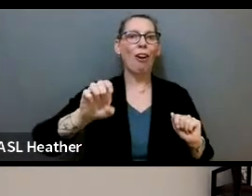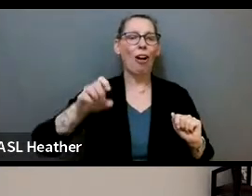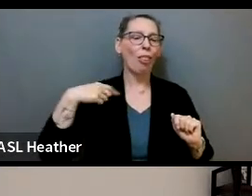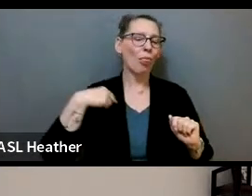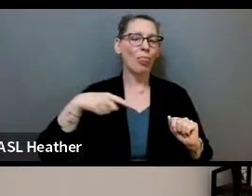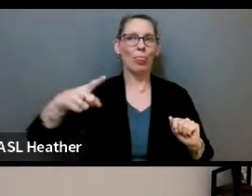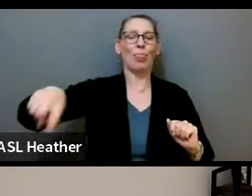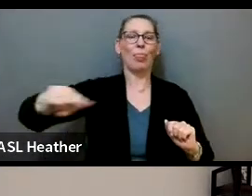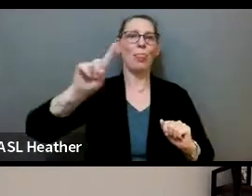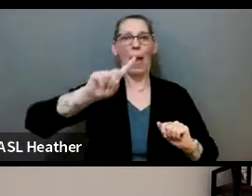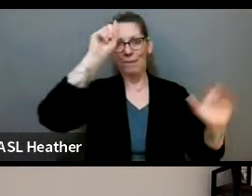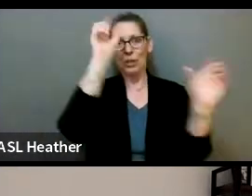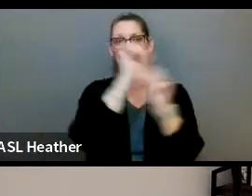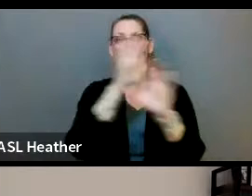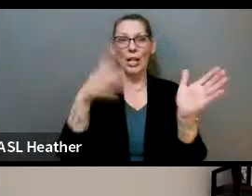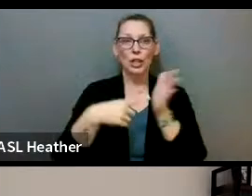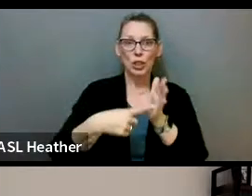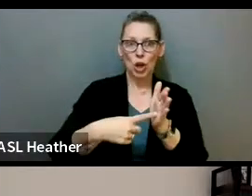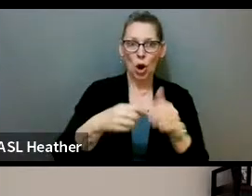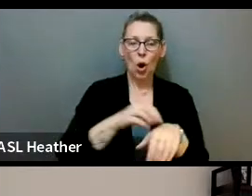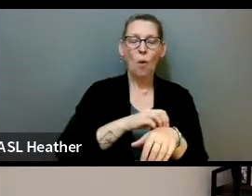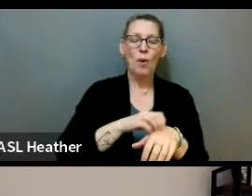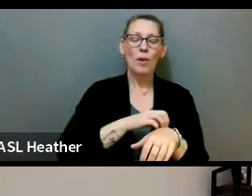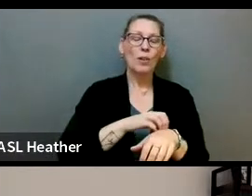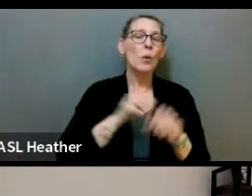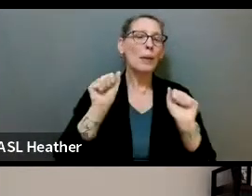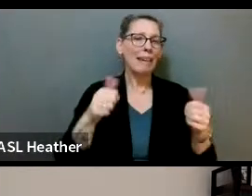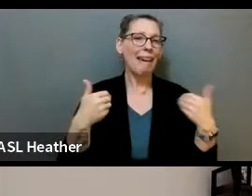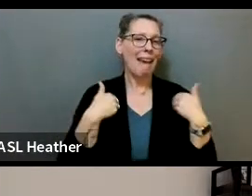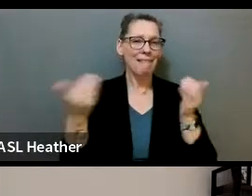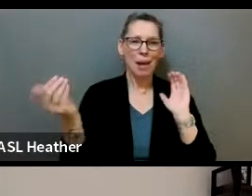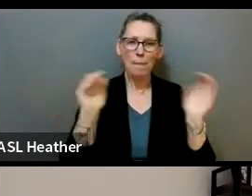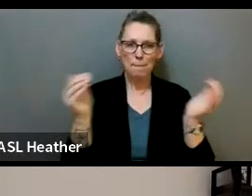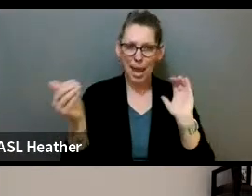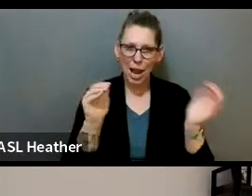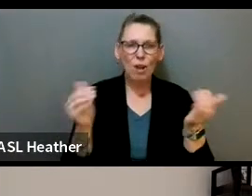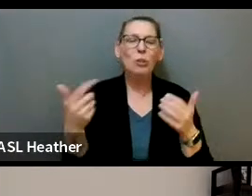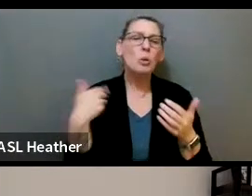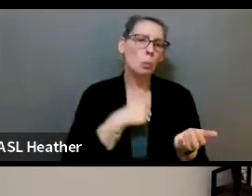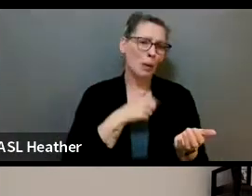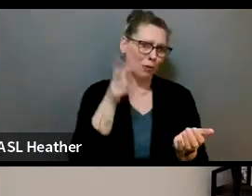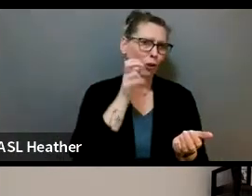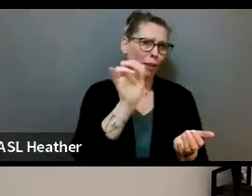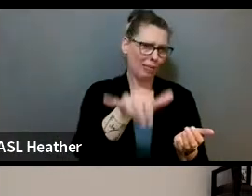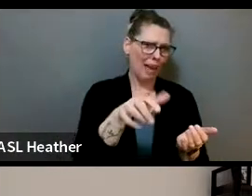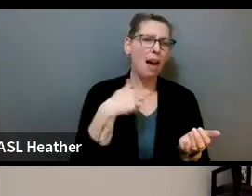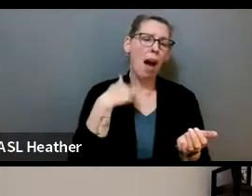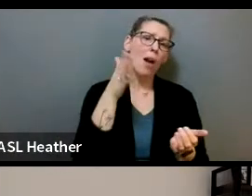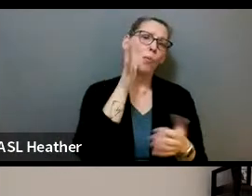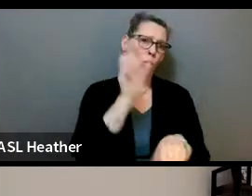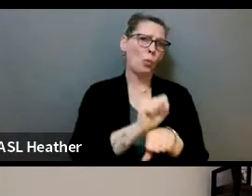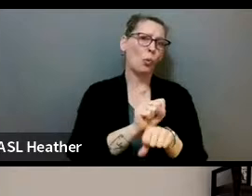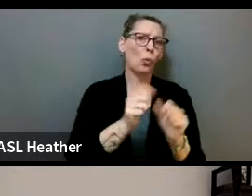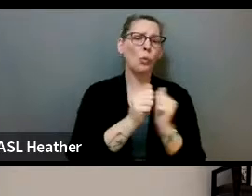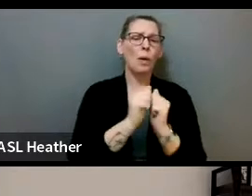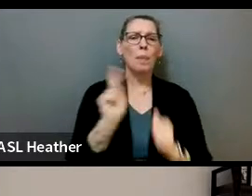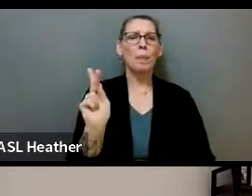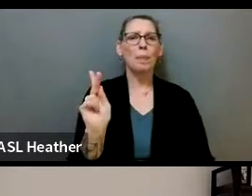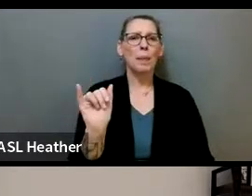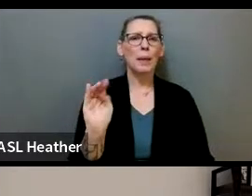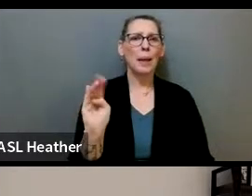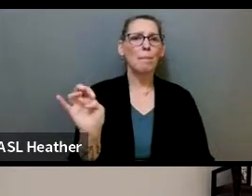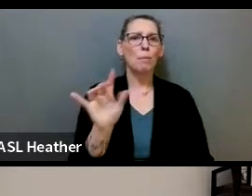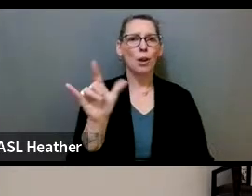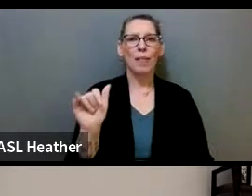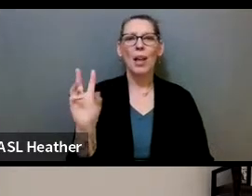showing, so they can have the comparison there. So it is something that we have heard, and I definitely will work with Kimberly Webb on our